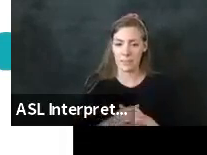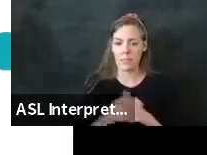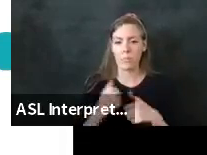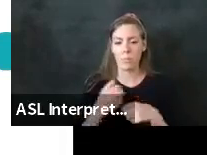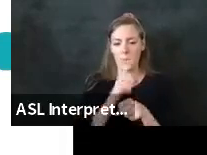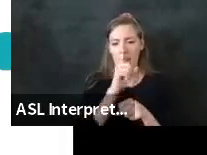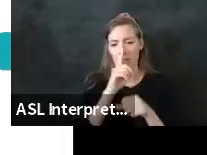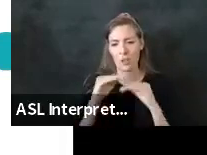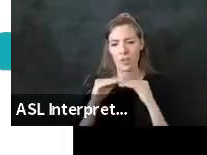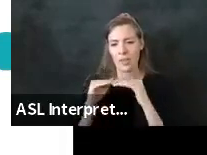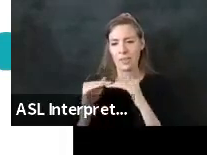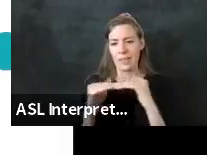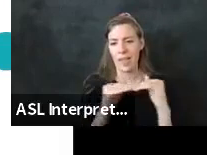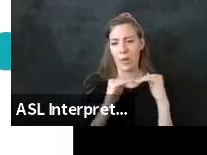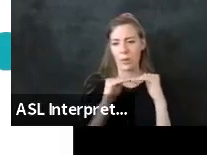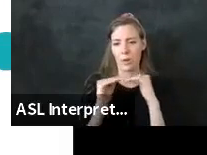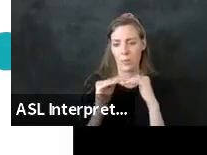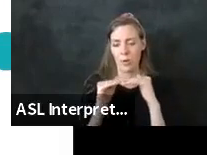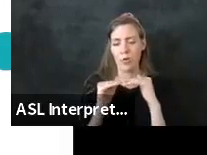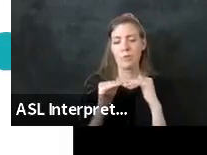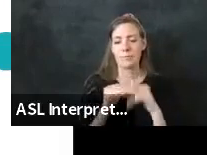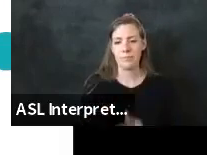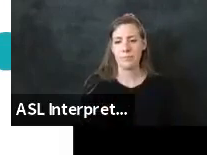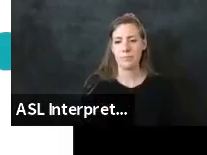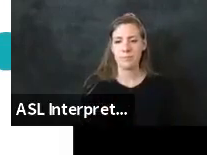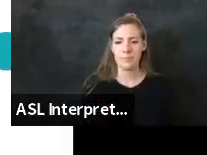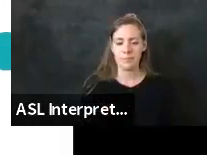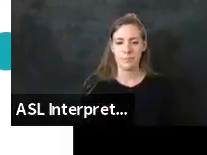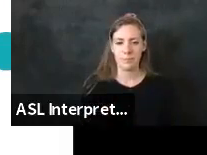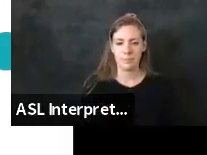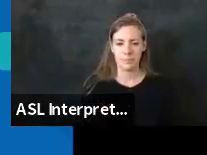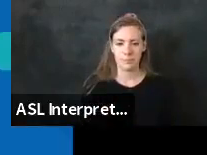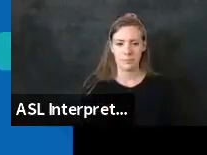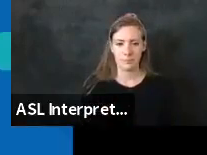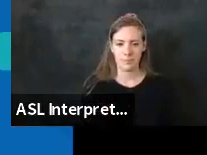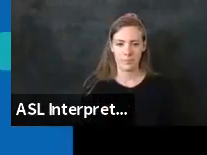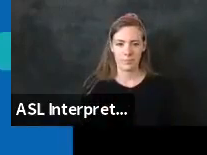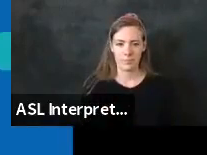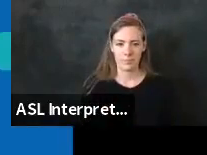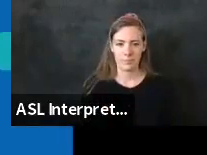and addresses barriers to vaccination. Next slide.